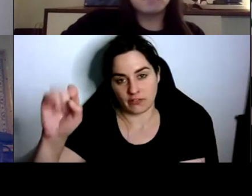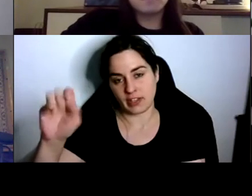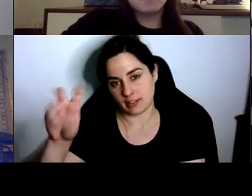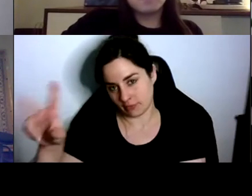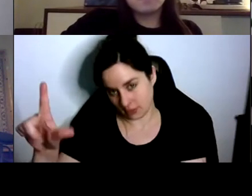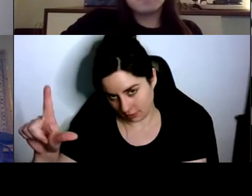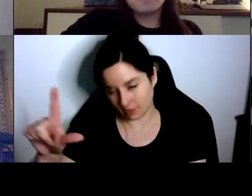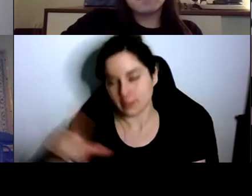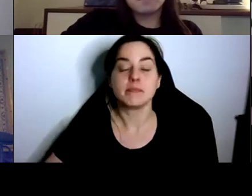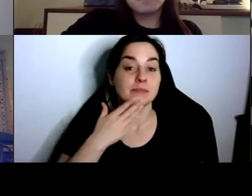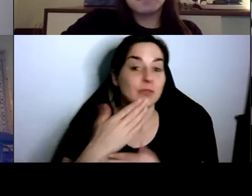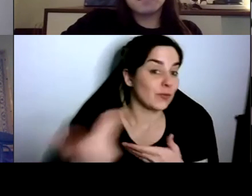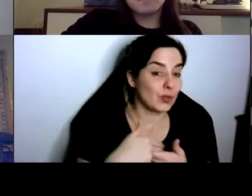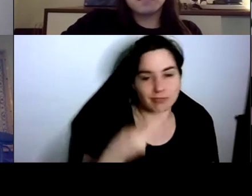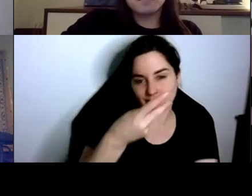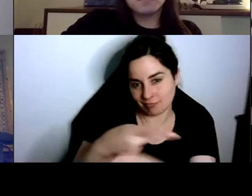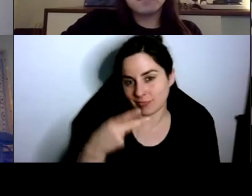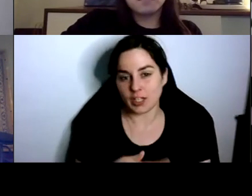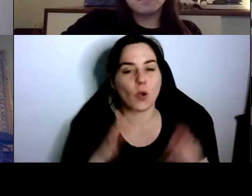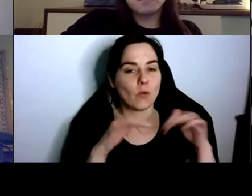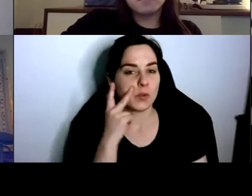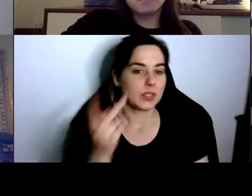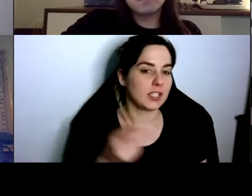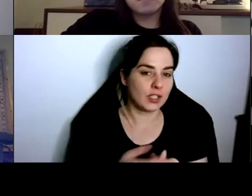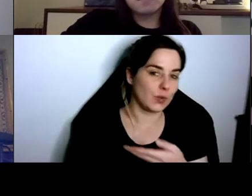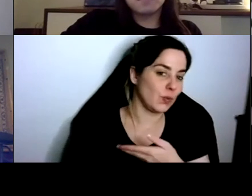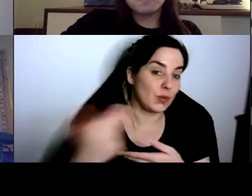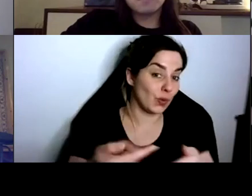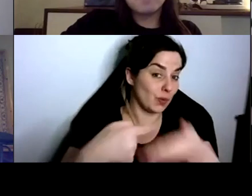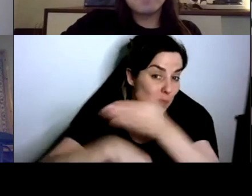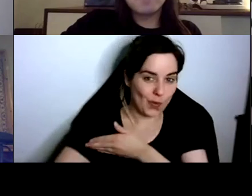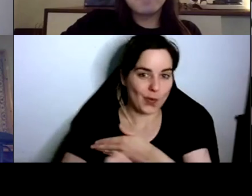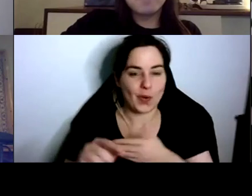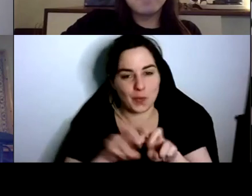We hope you take care and hope to see you join our next panel tomorrow. Bye, everyone.